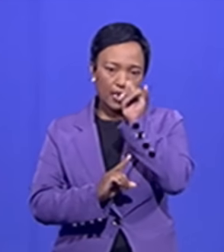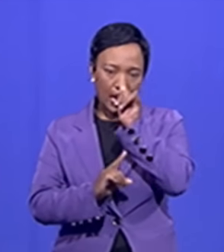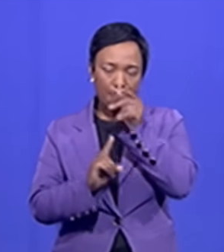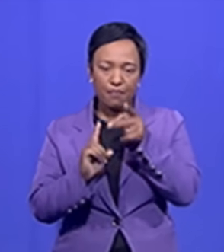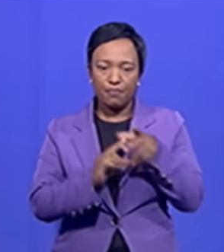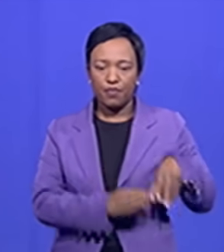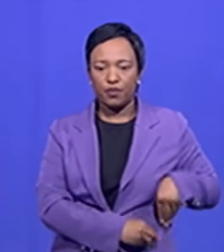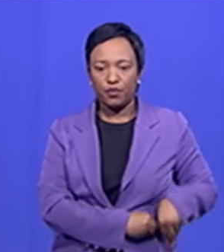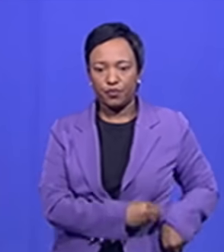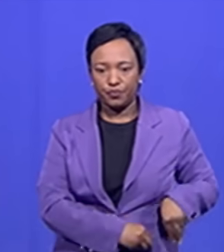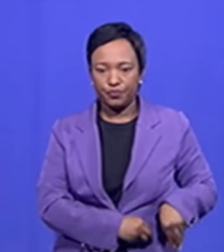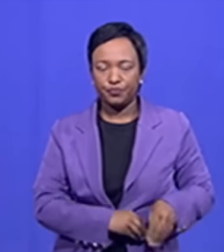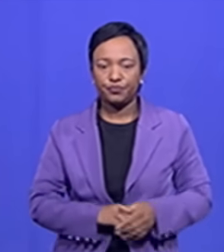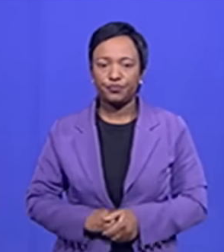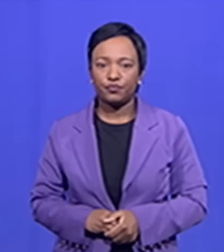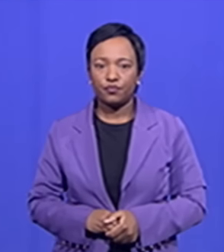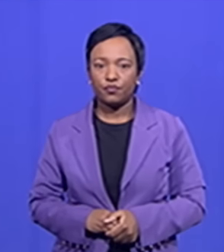corruption.